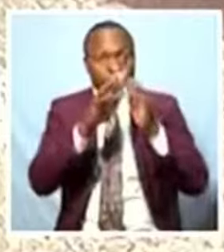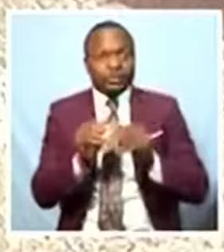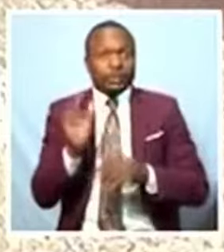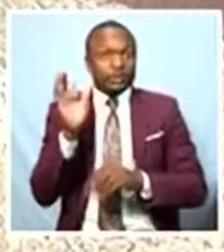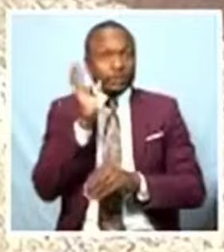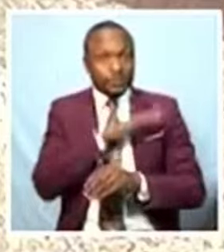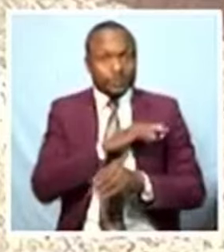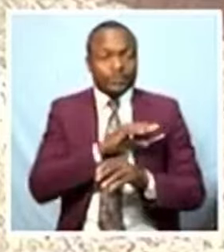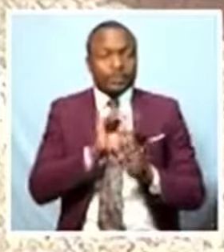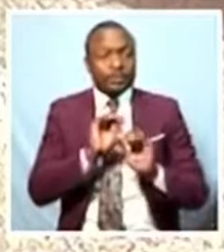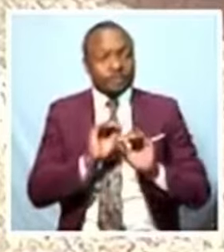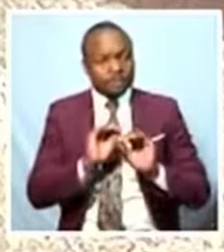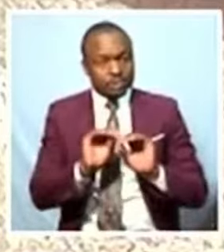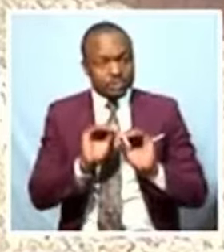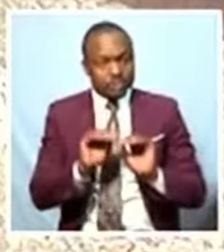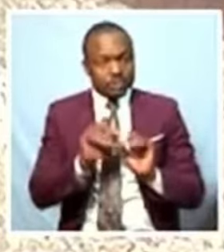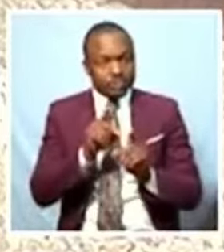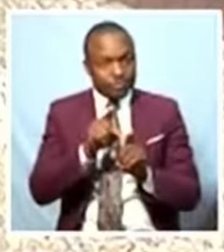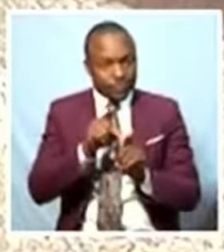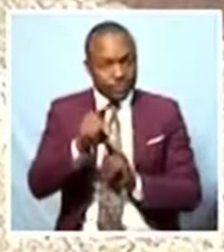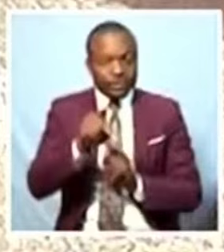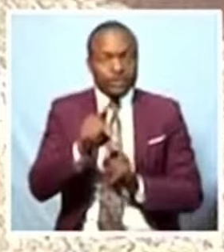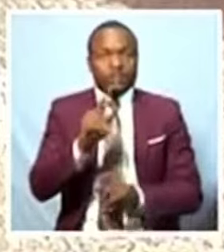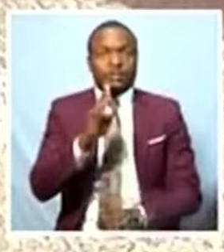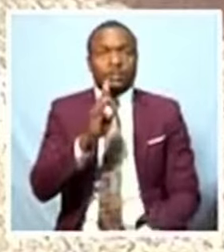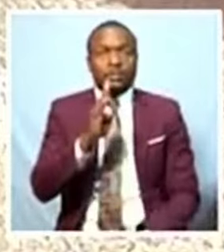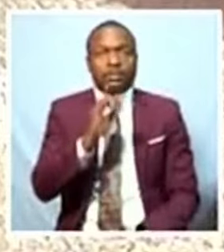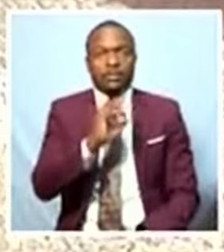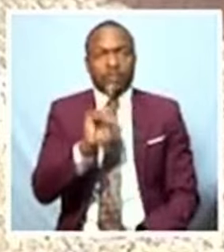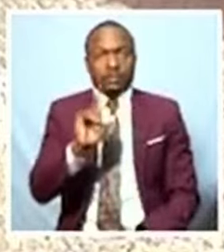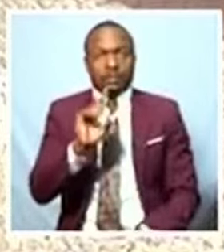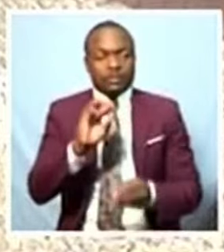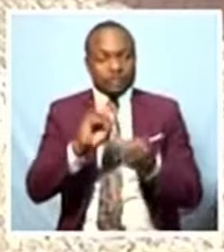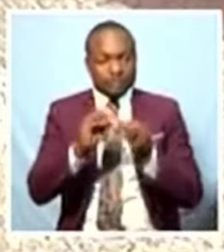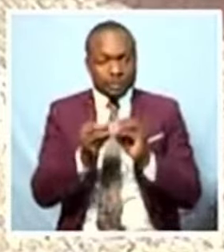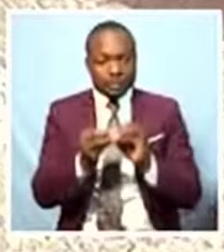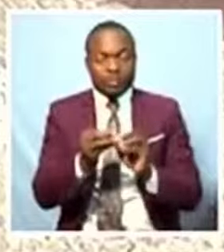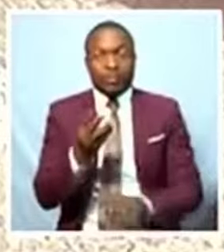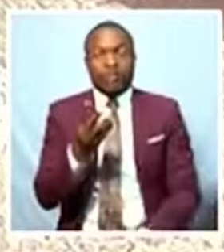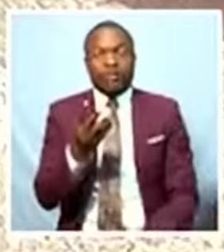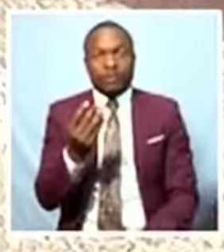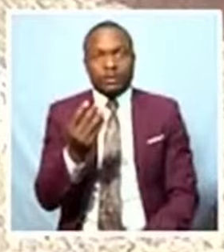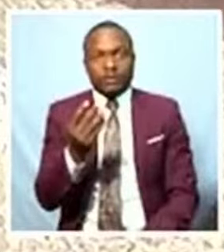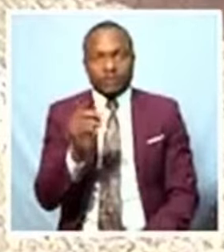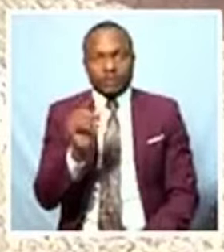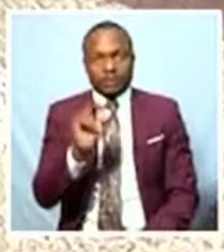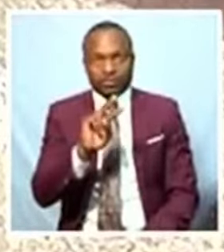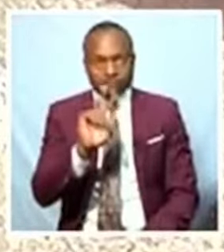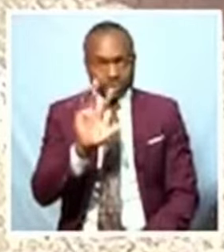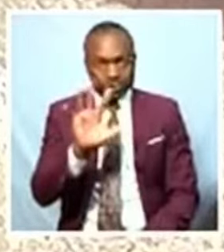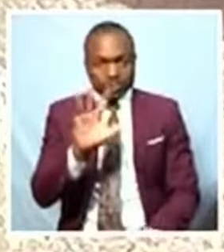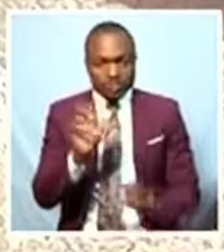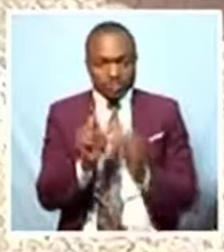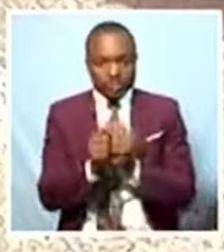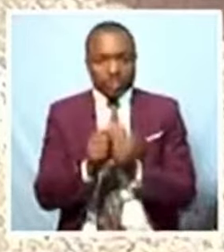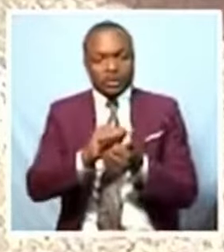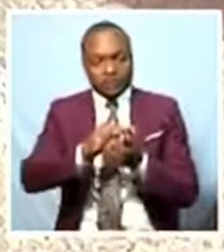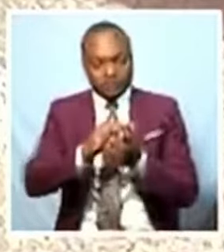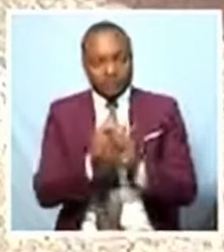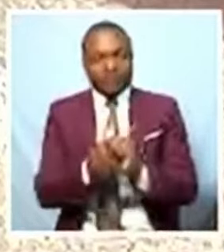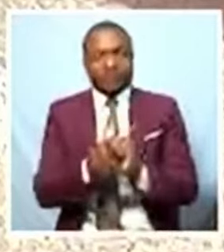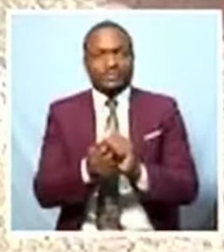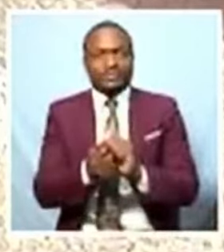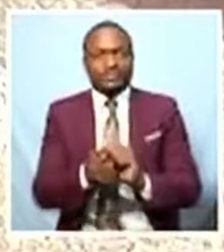Teaching Professional Bill, National Assembly Bill number 14 of 2025 with amendments.